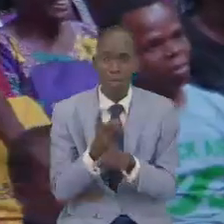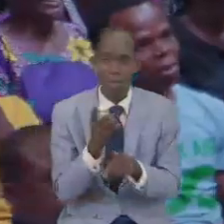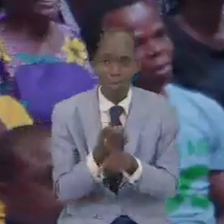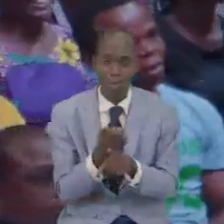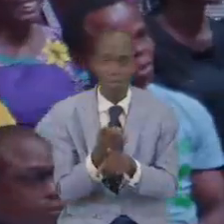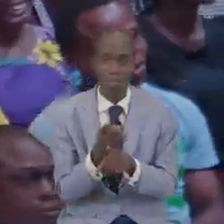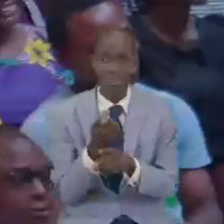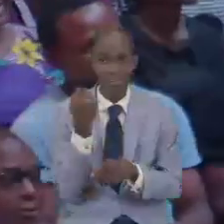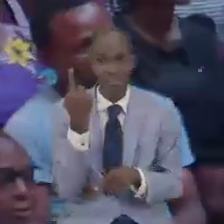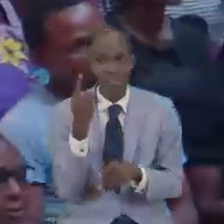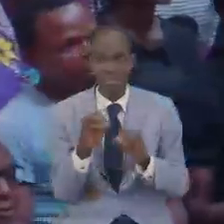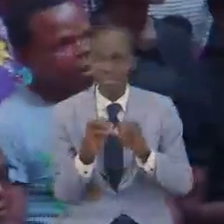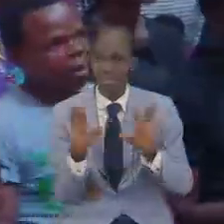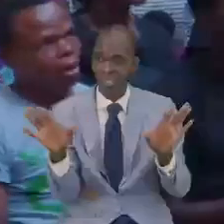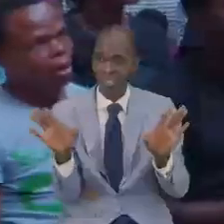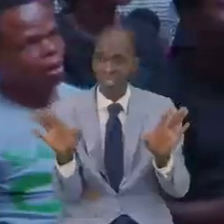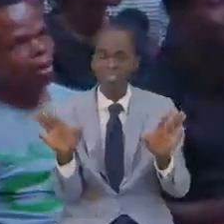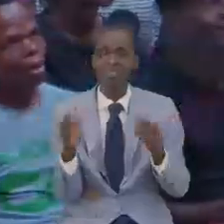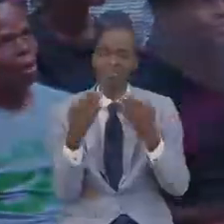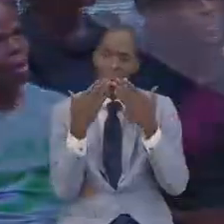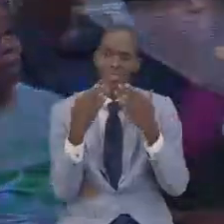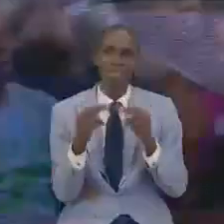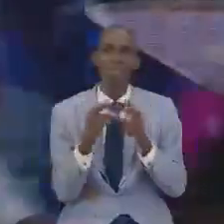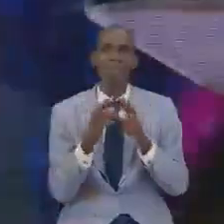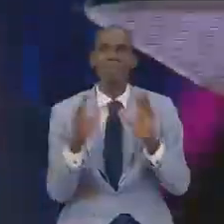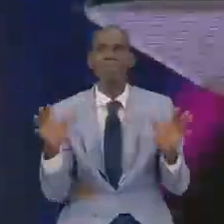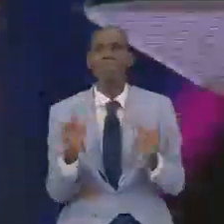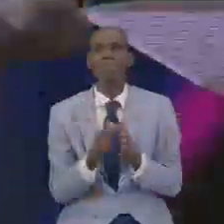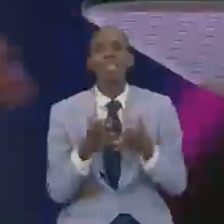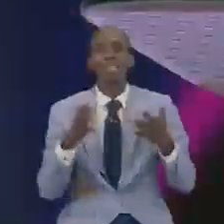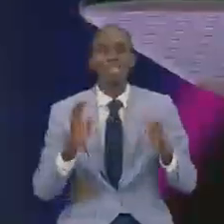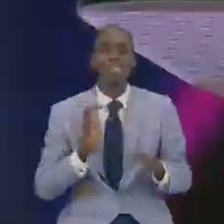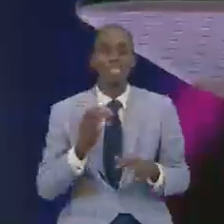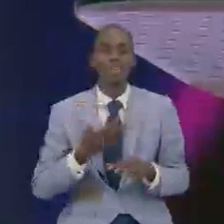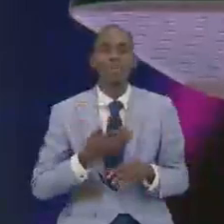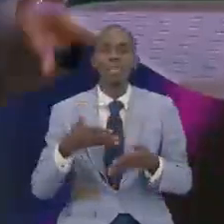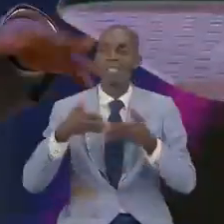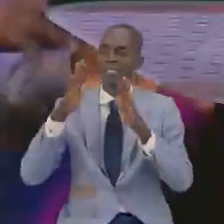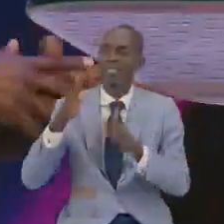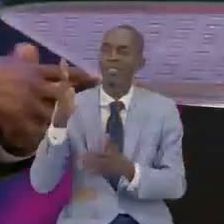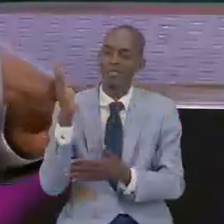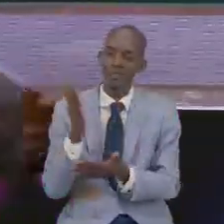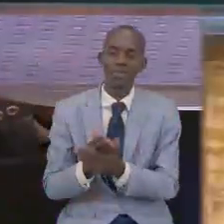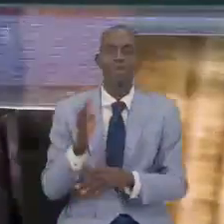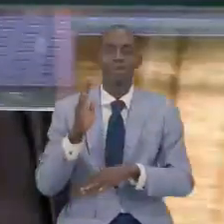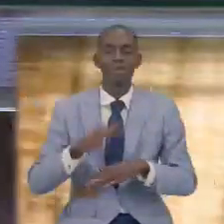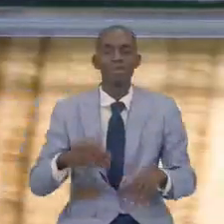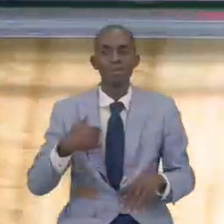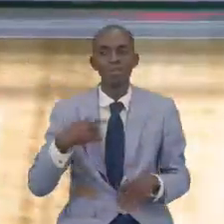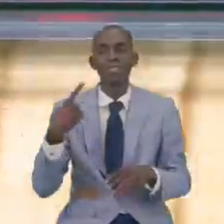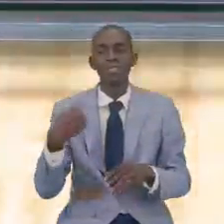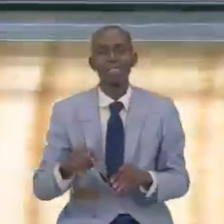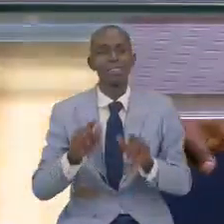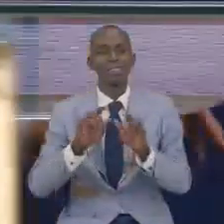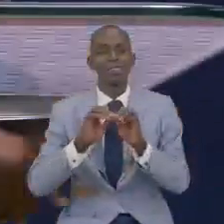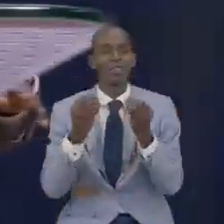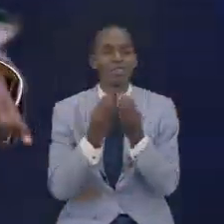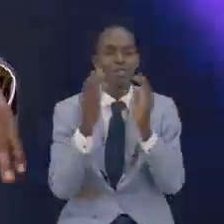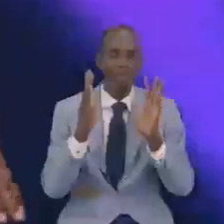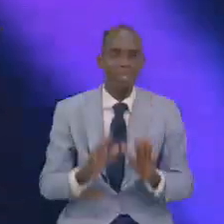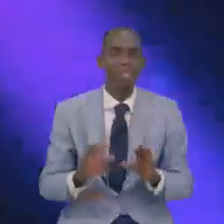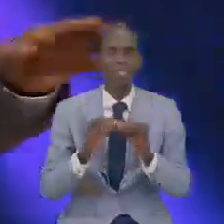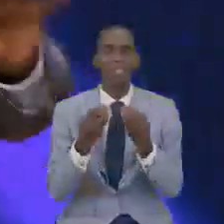say, thank you. God bless you. Let our moderator stop all that. Convener. And if you come here to make